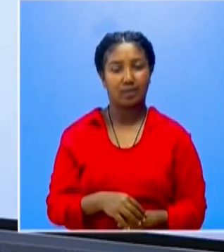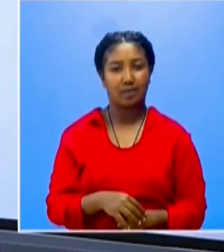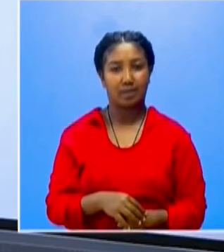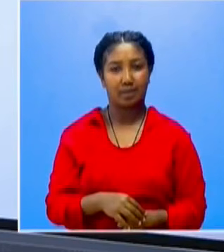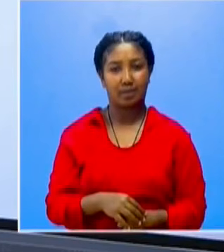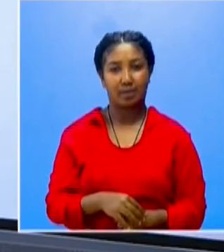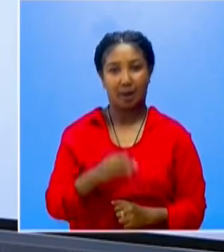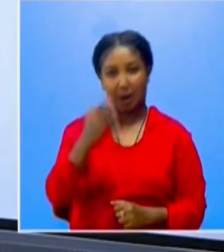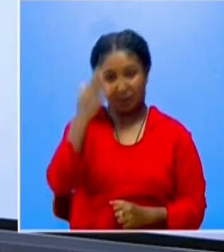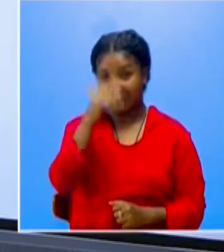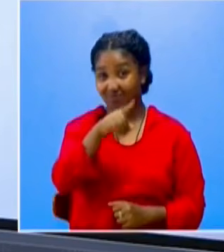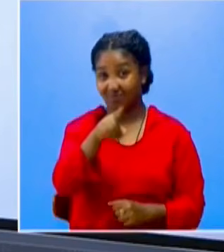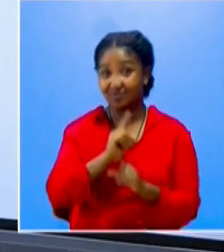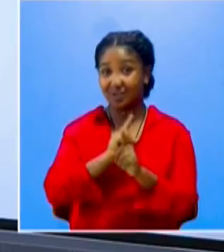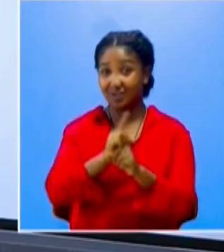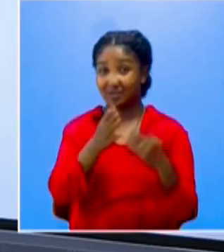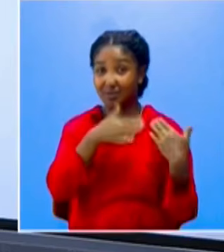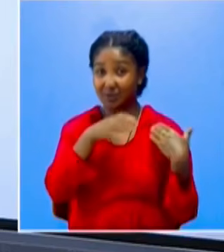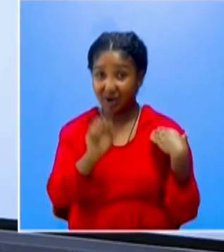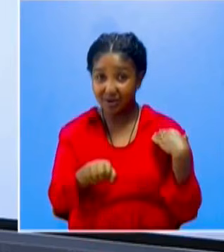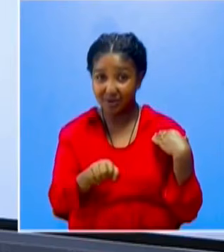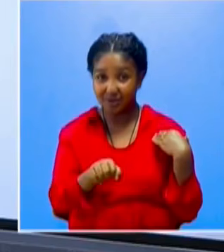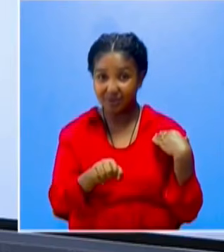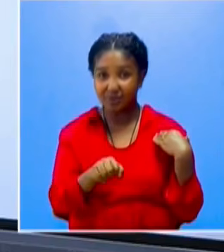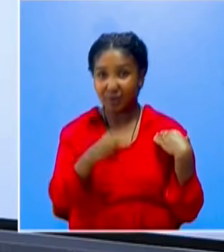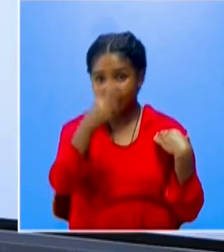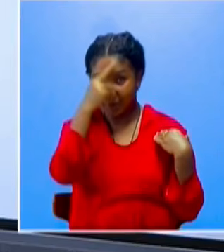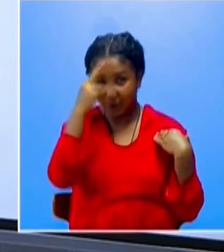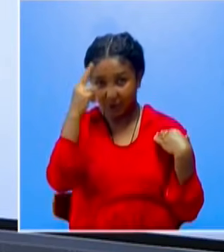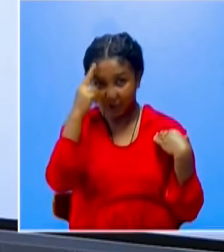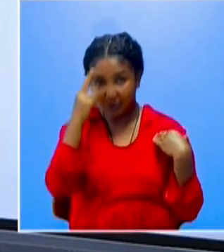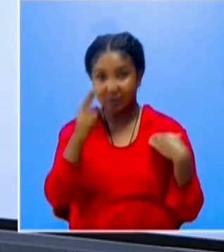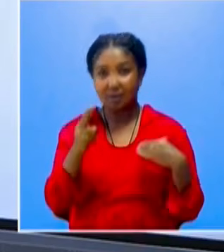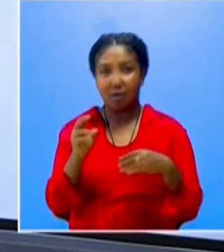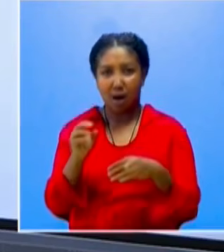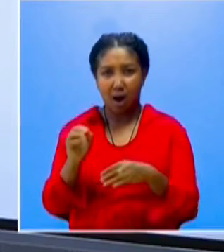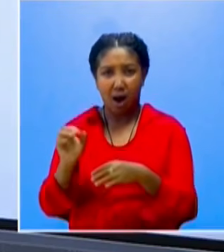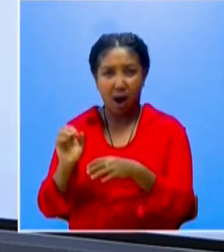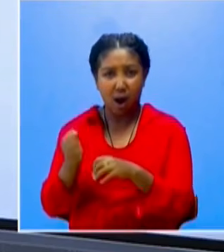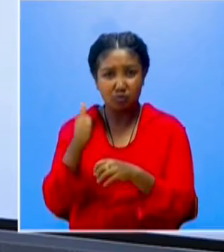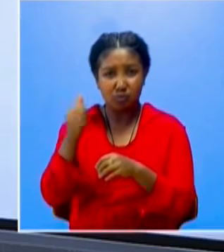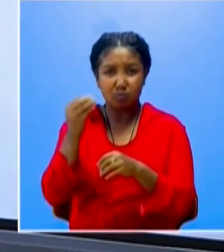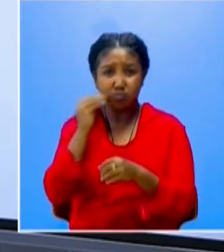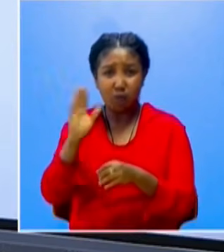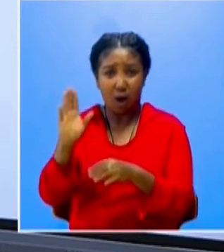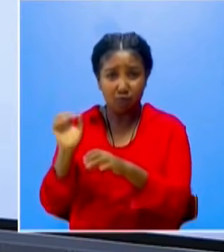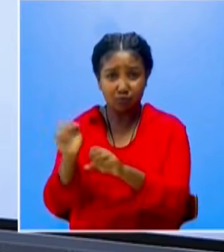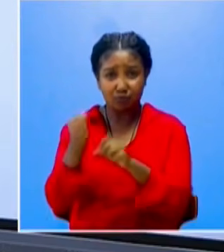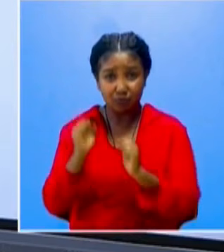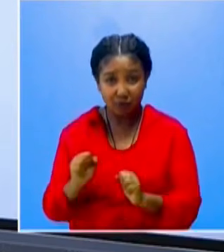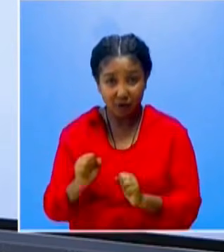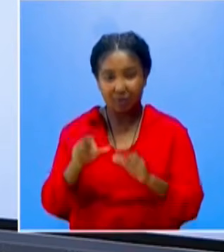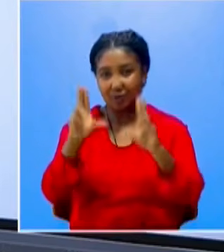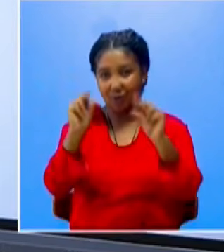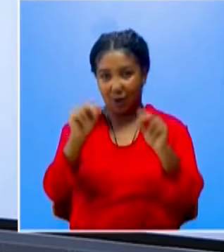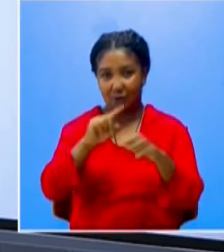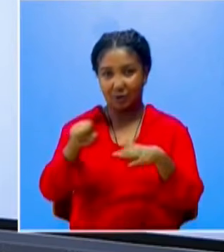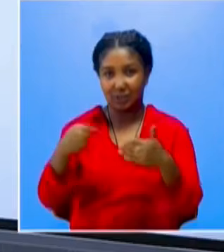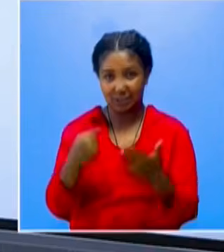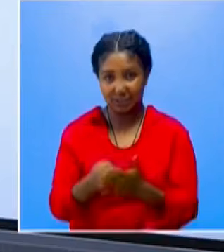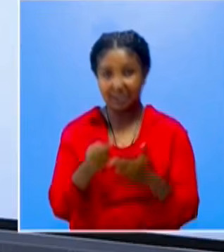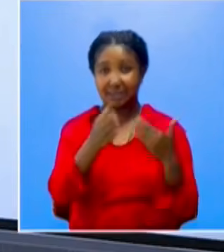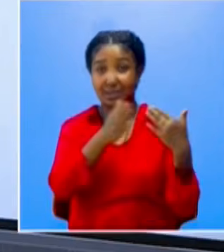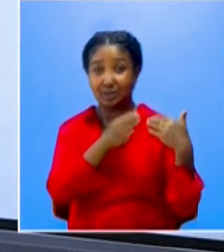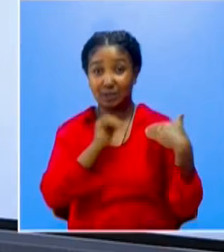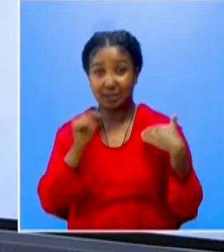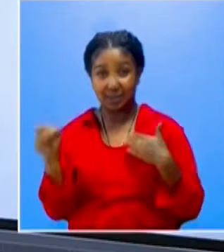I know most of you said the subject, yes? Because the house cannot perform an action, right? So, since our